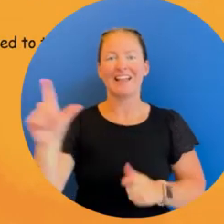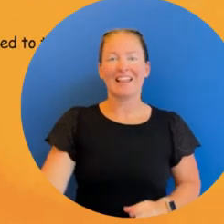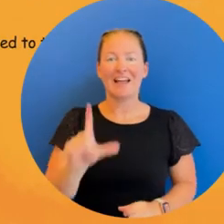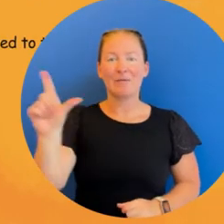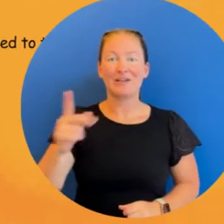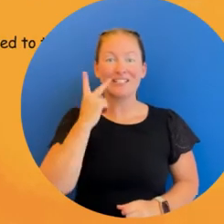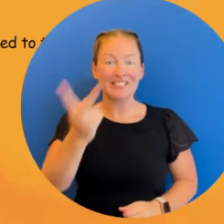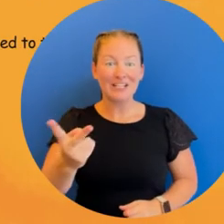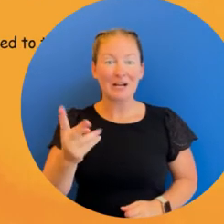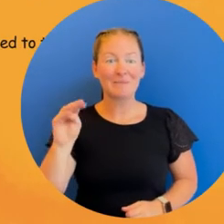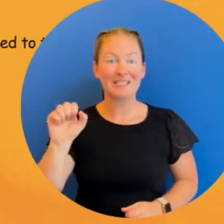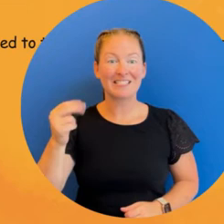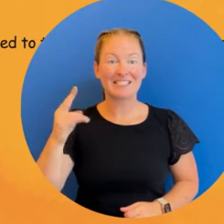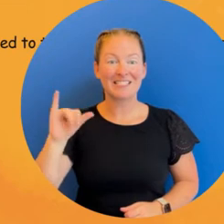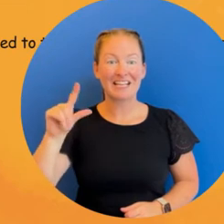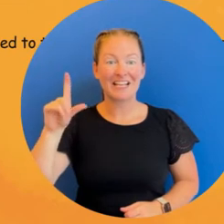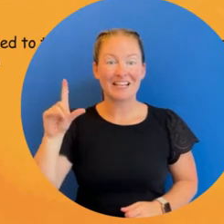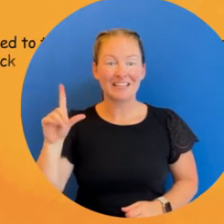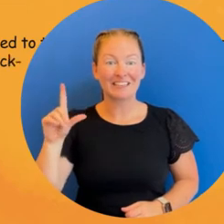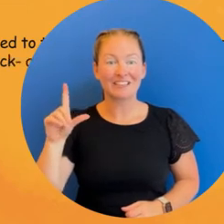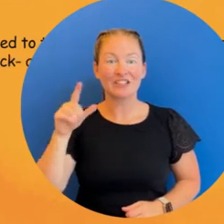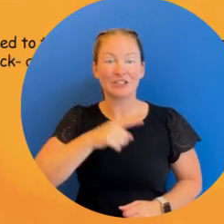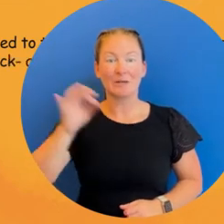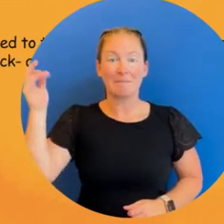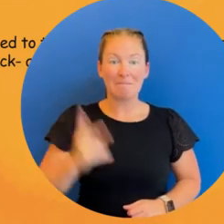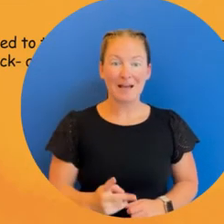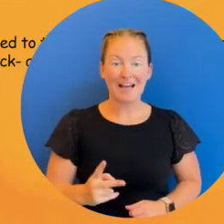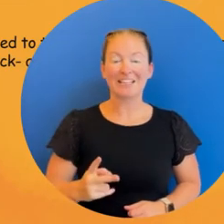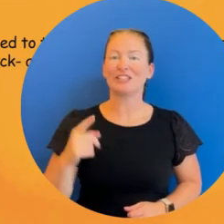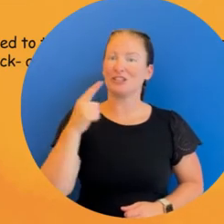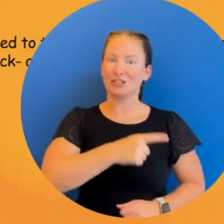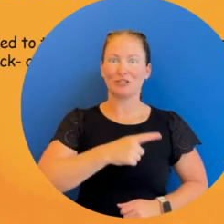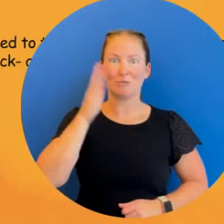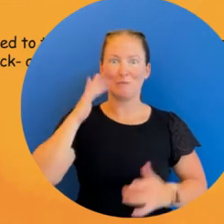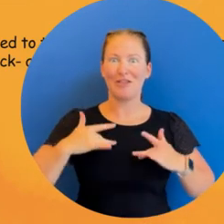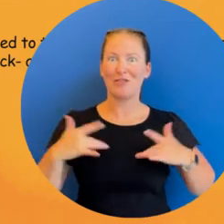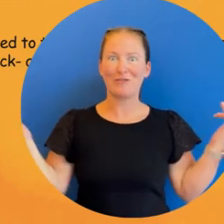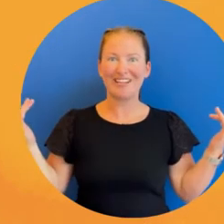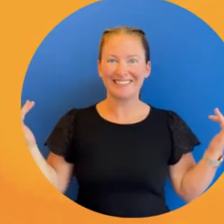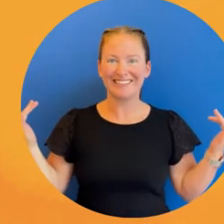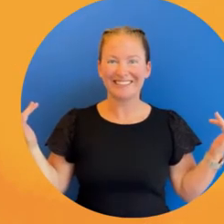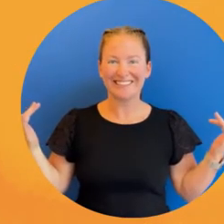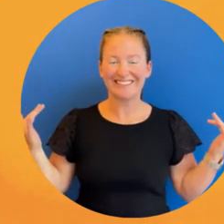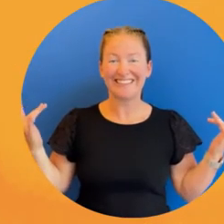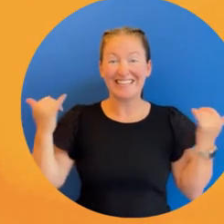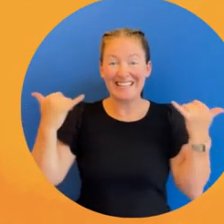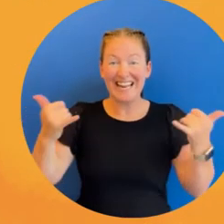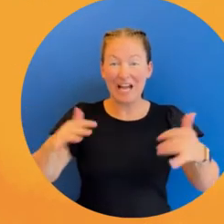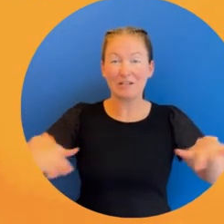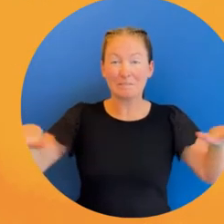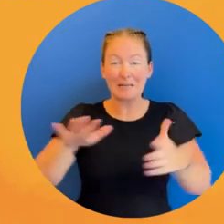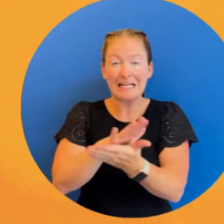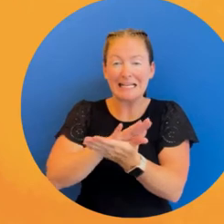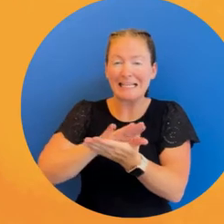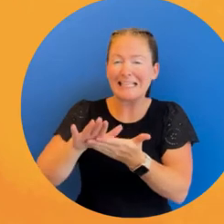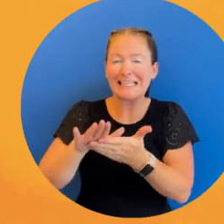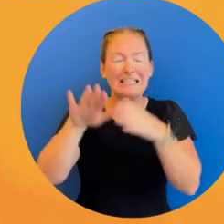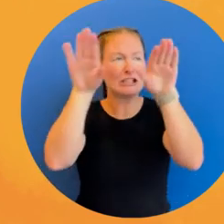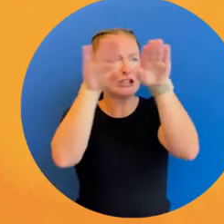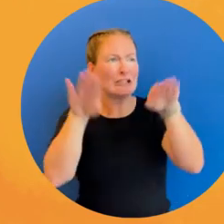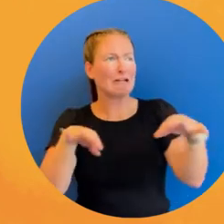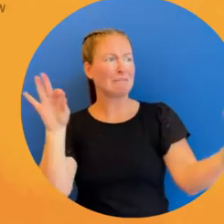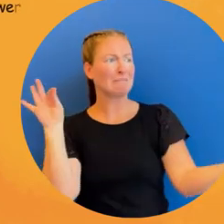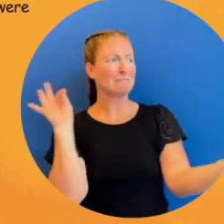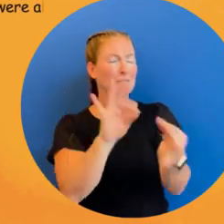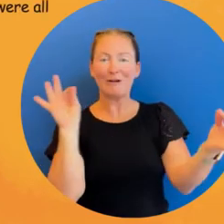to the library, seeing Miss Hilland, who was back and was going to be really thrilled, because the space was so clean and the shelves